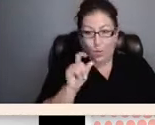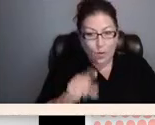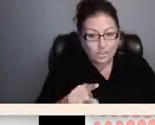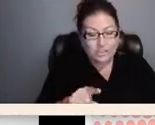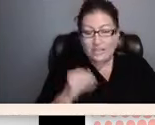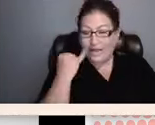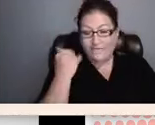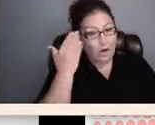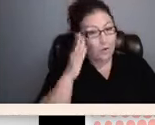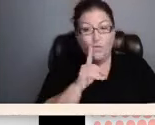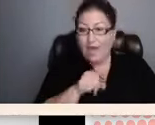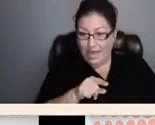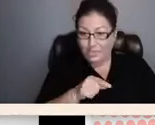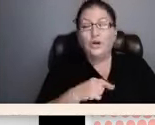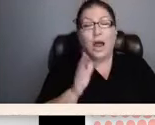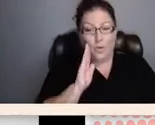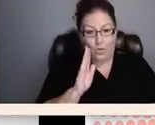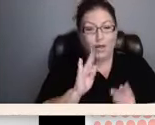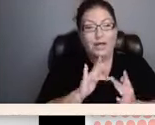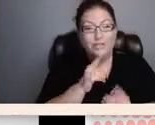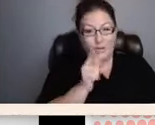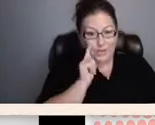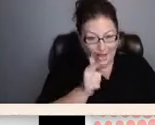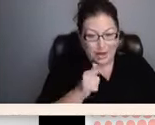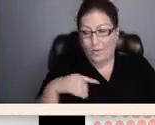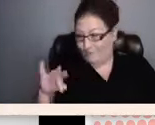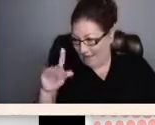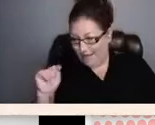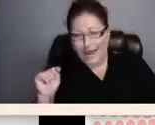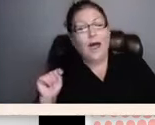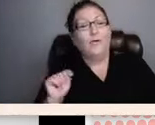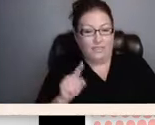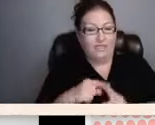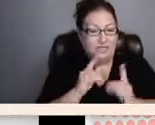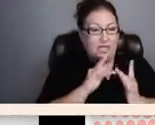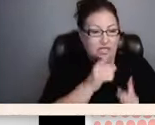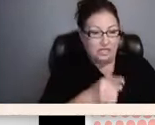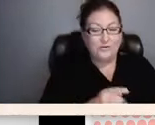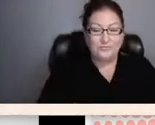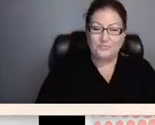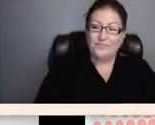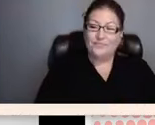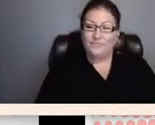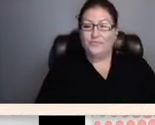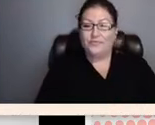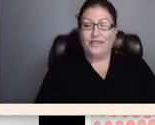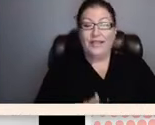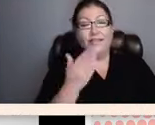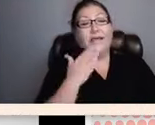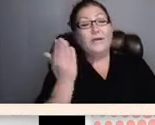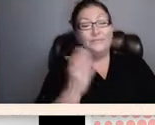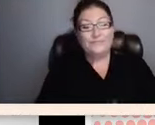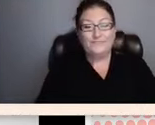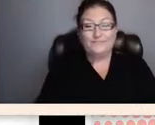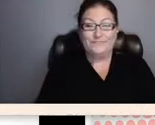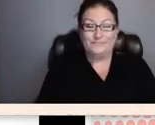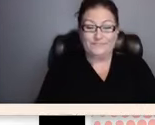the answer, I will get back with you. I will find out and get back with you. Thank you. All